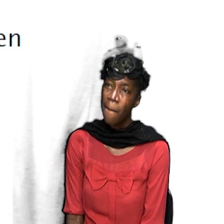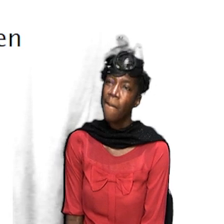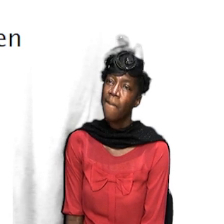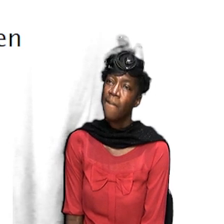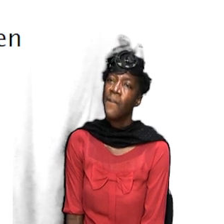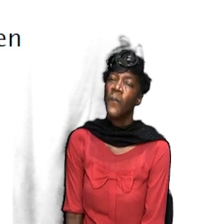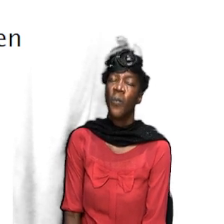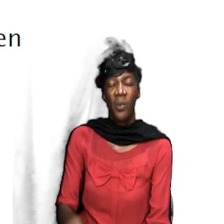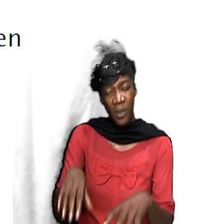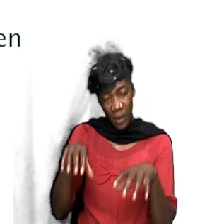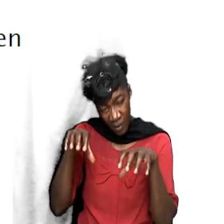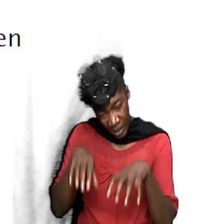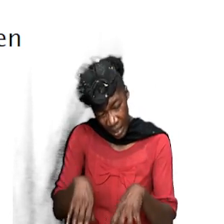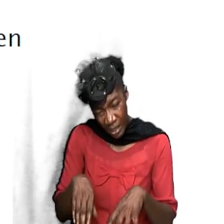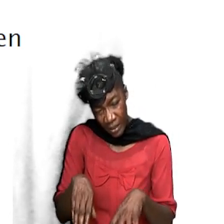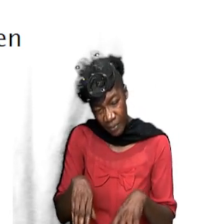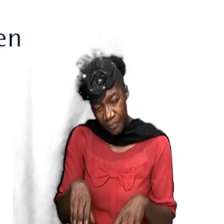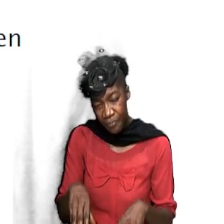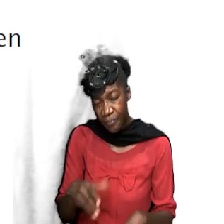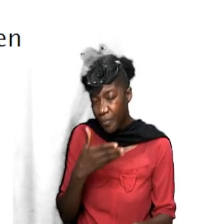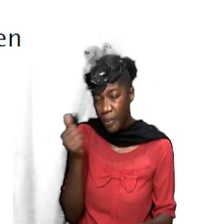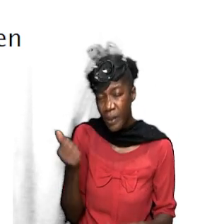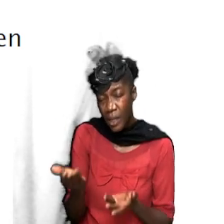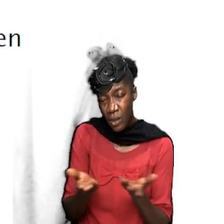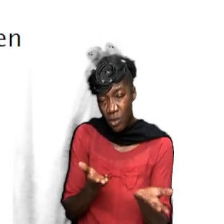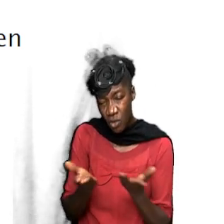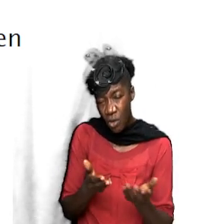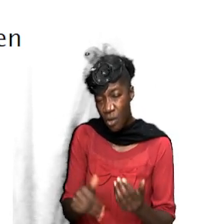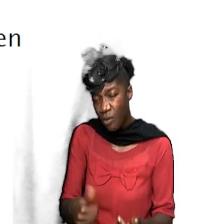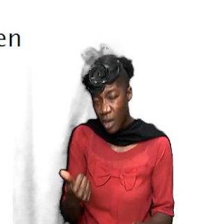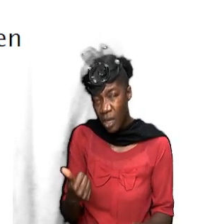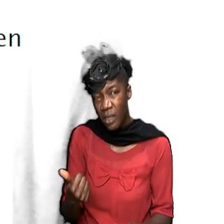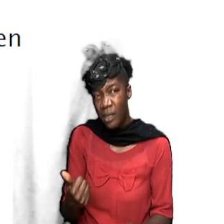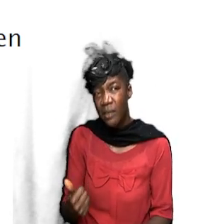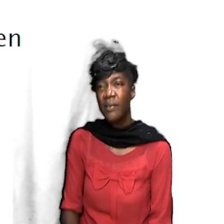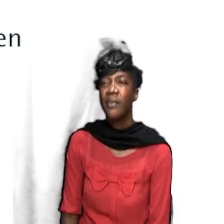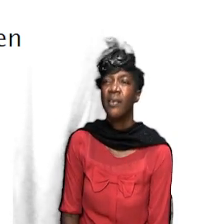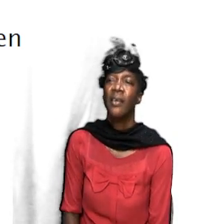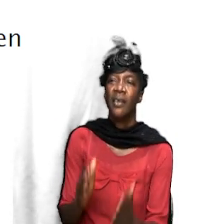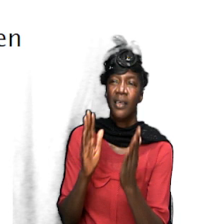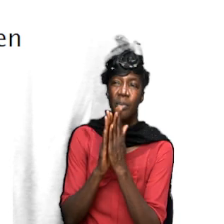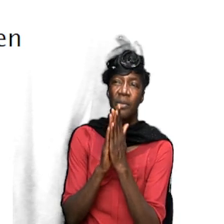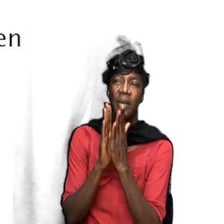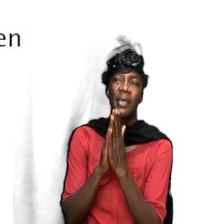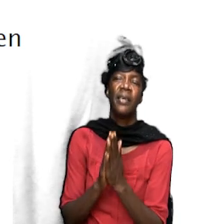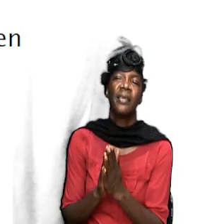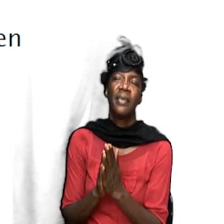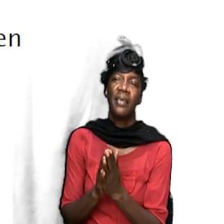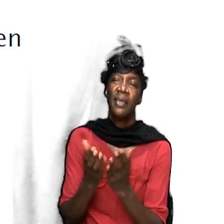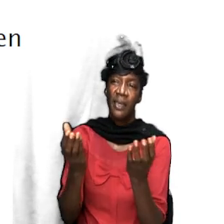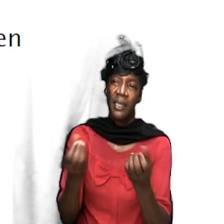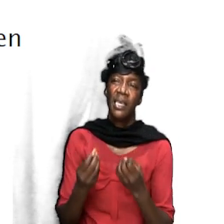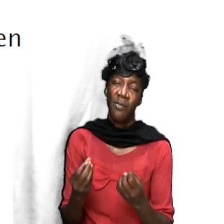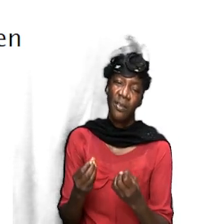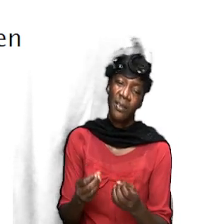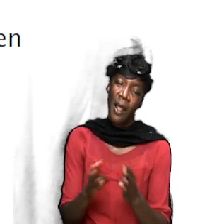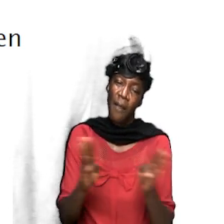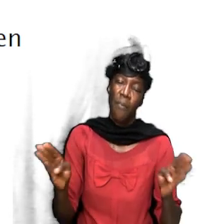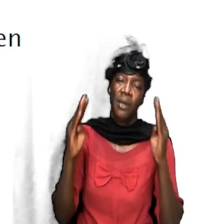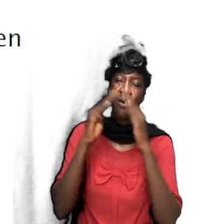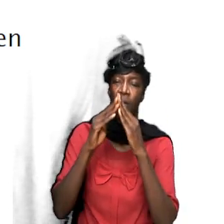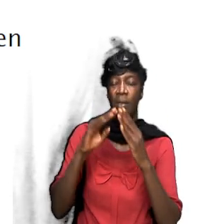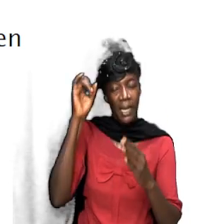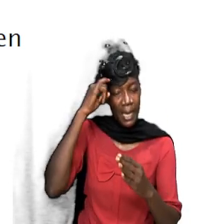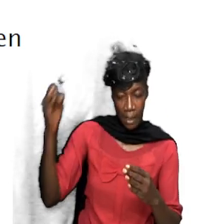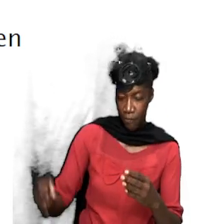so that we can better serve others. So if we pray and we say, God, give us a big house, you know, we can invite